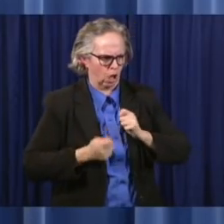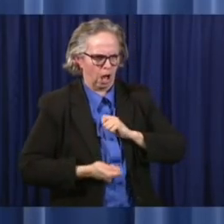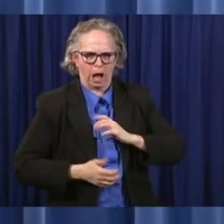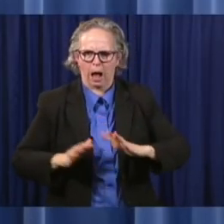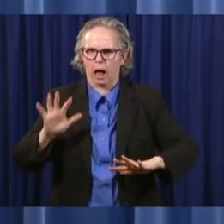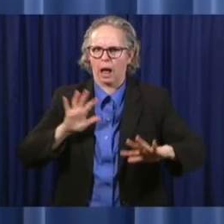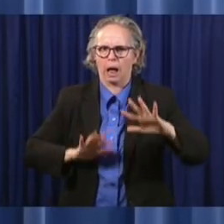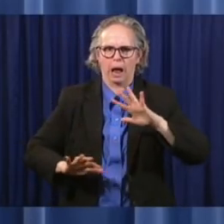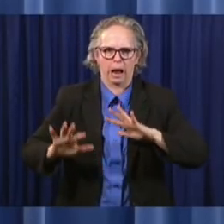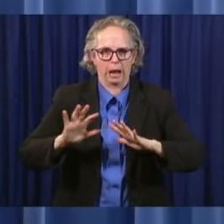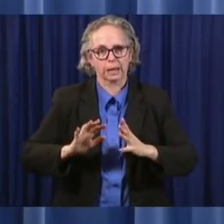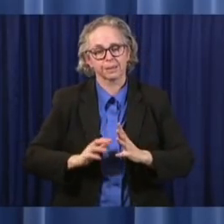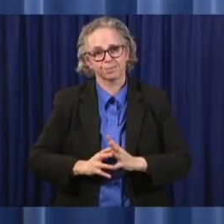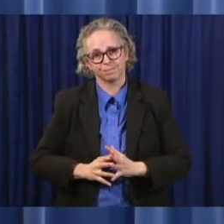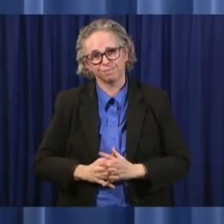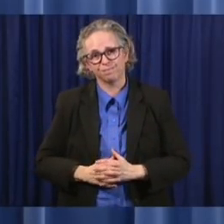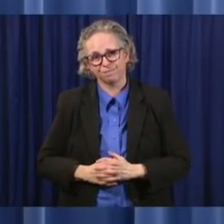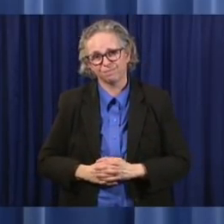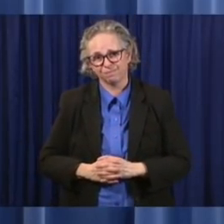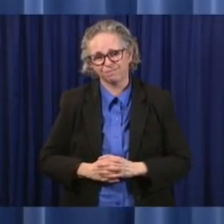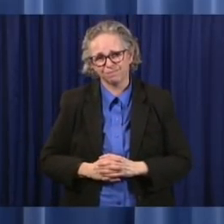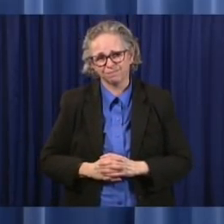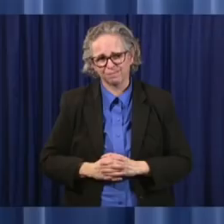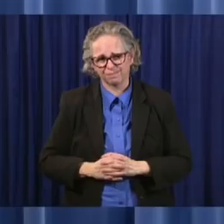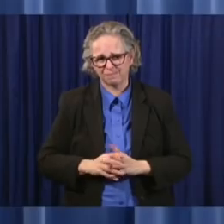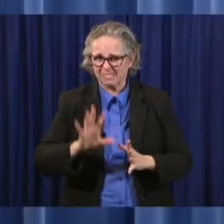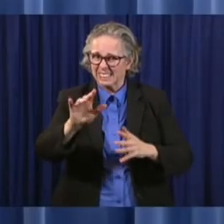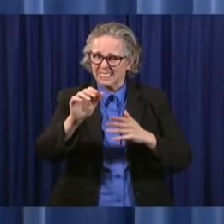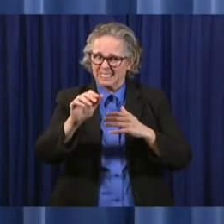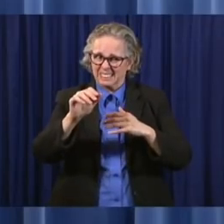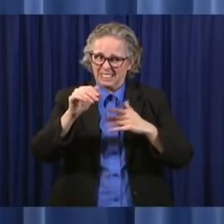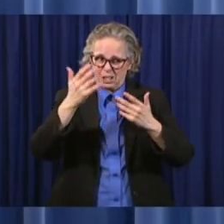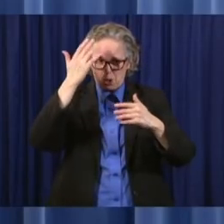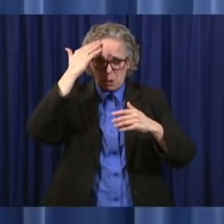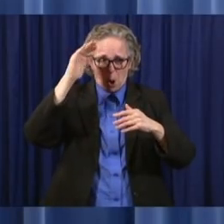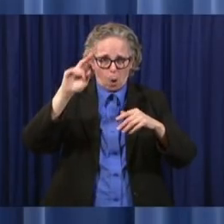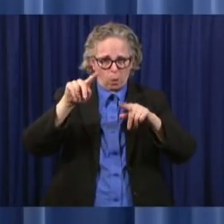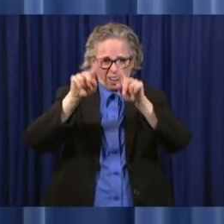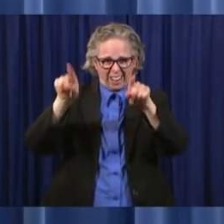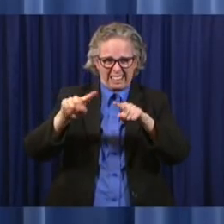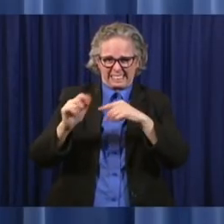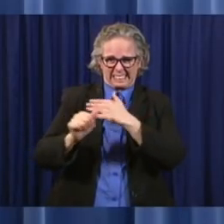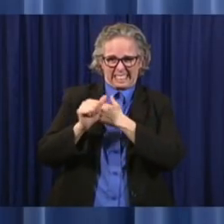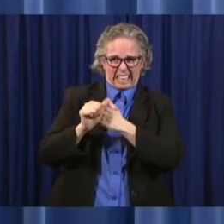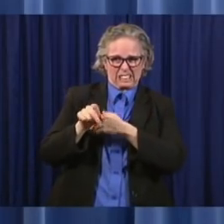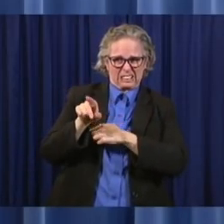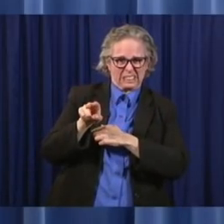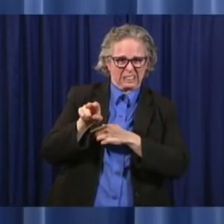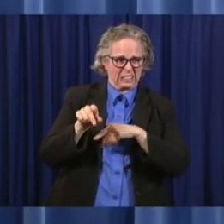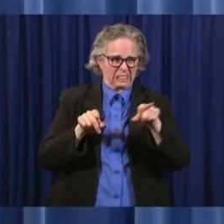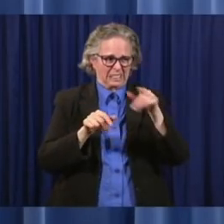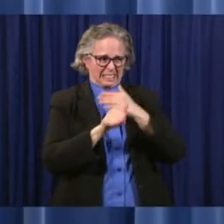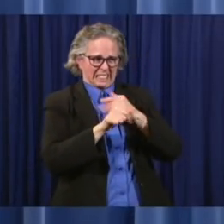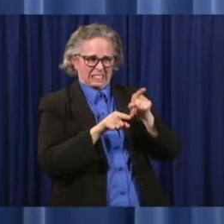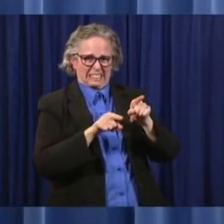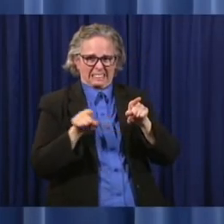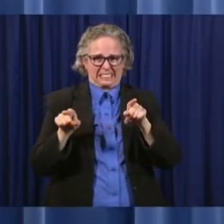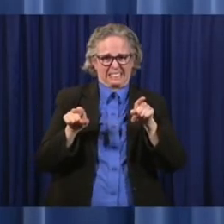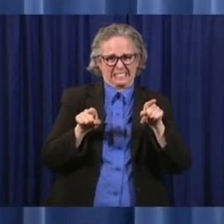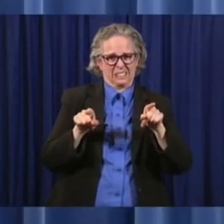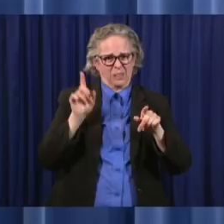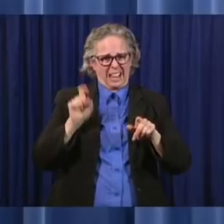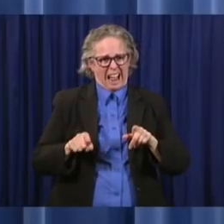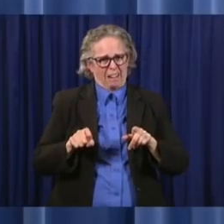It is a road that has danger signs on it, and we need to fully understand